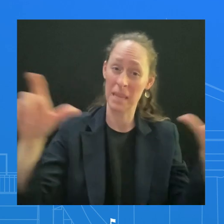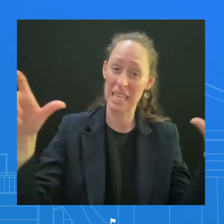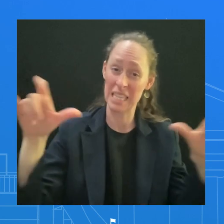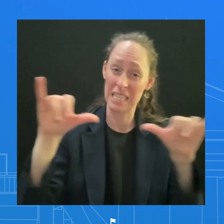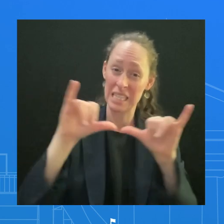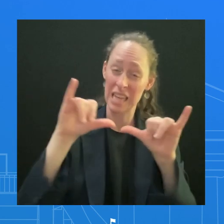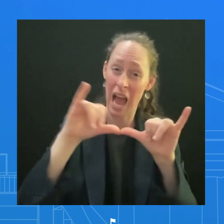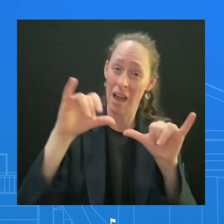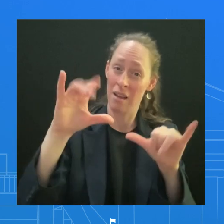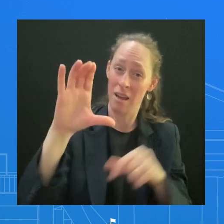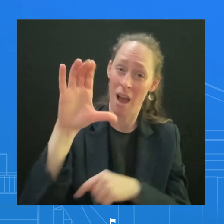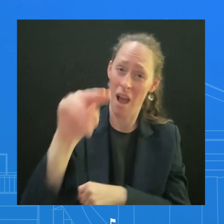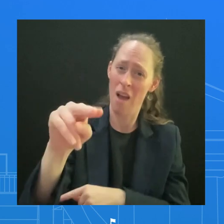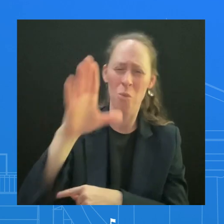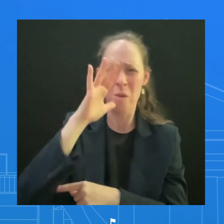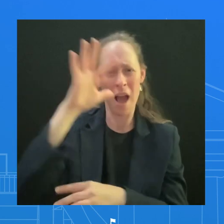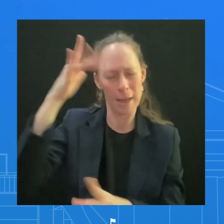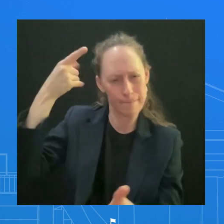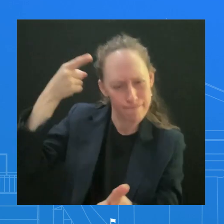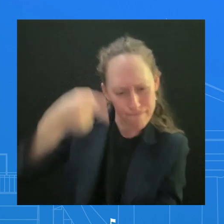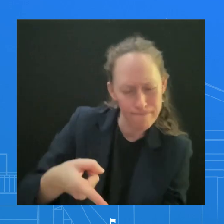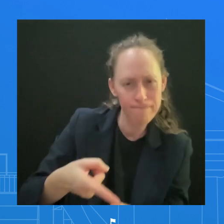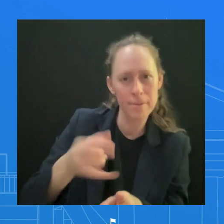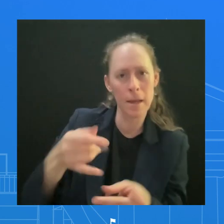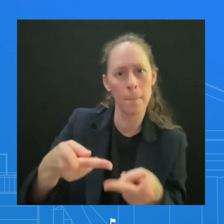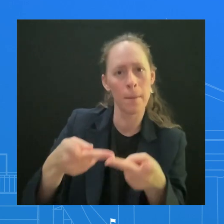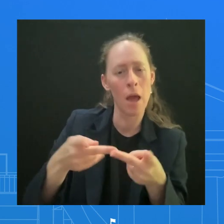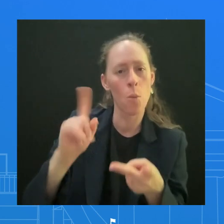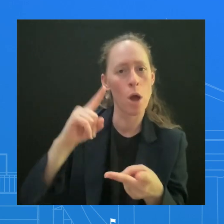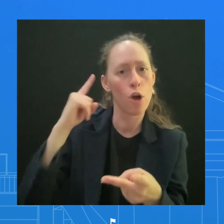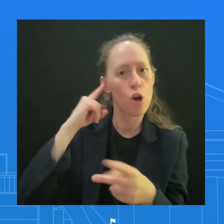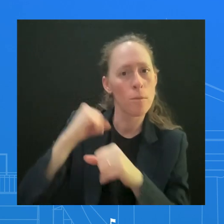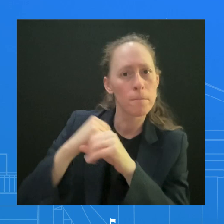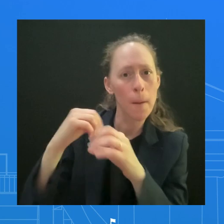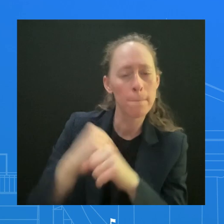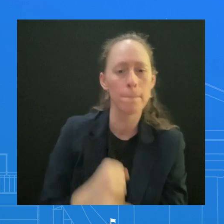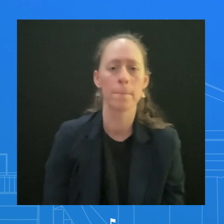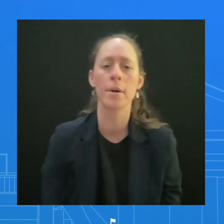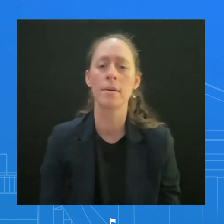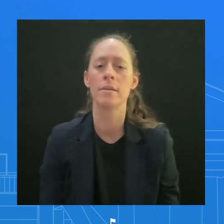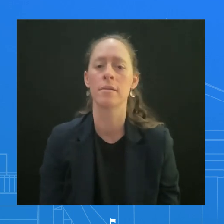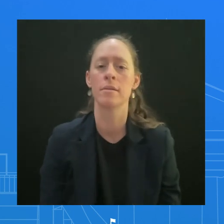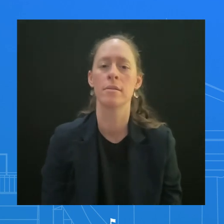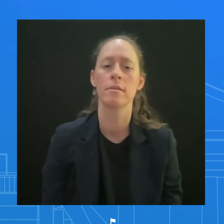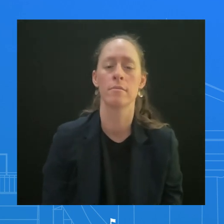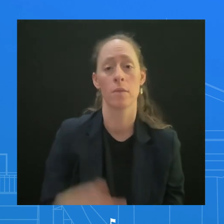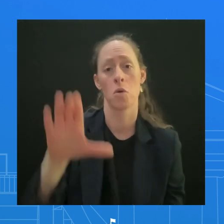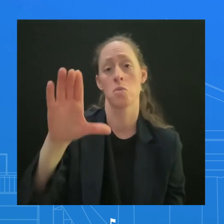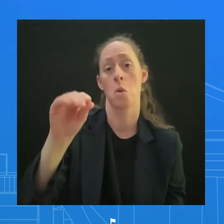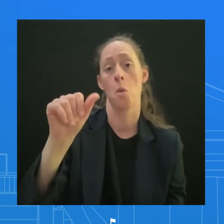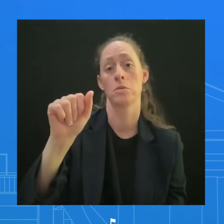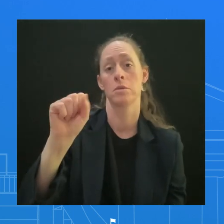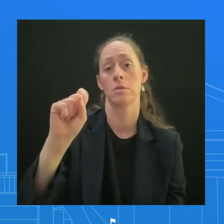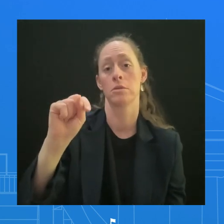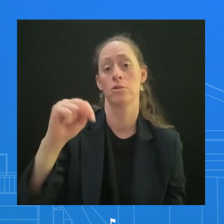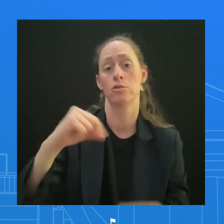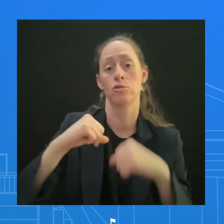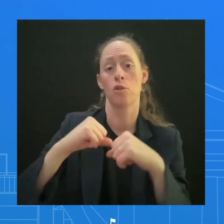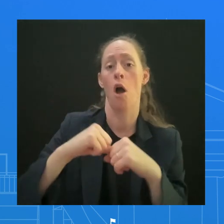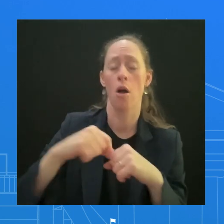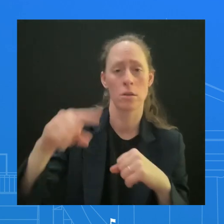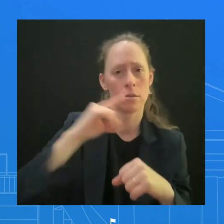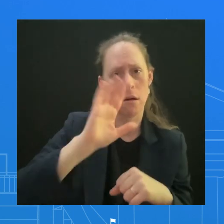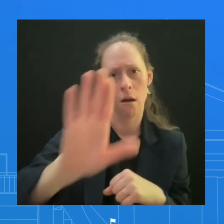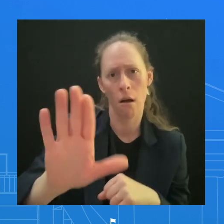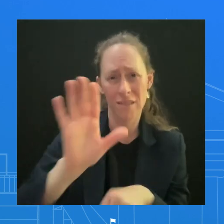least every day till we got the tragic news, that there was an awful lot of effort put into trying to locate the